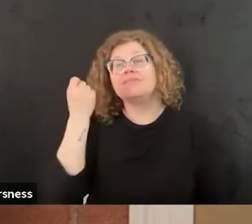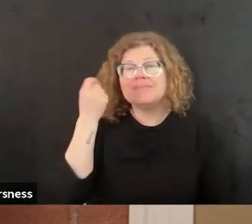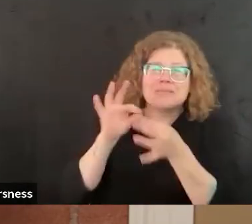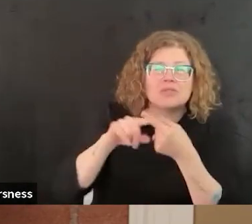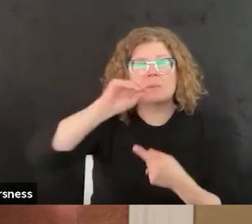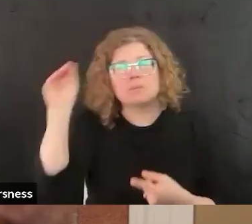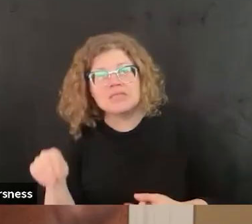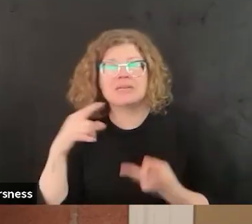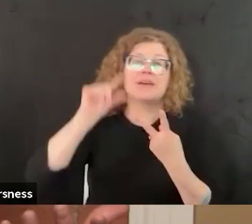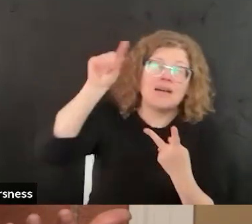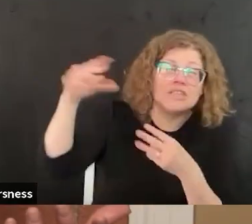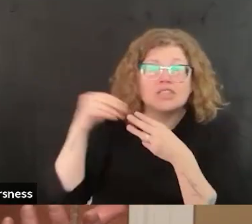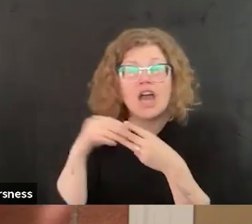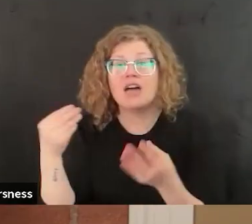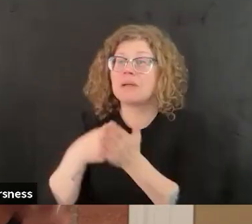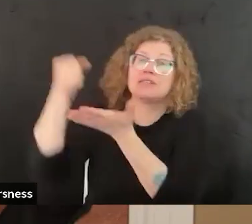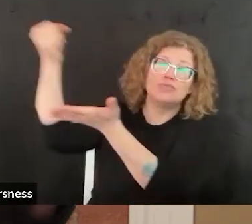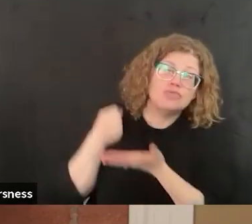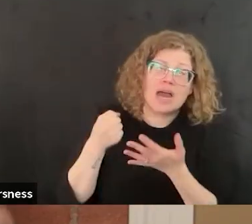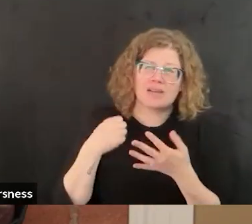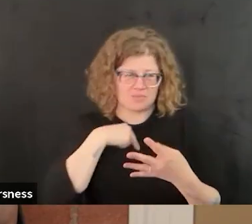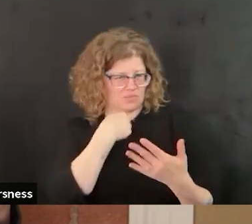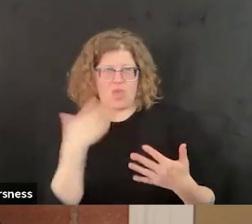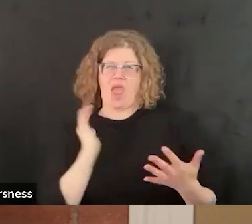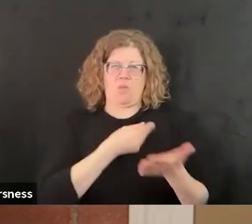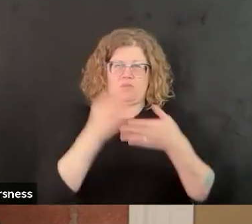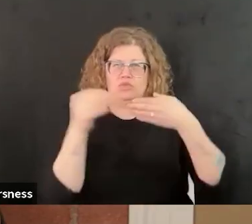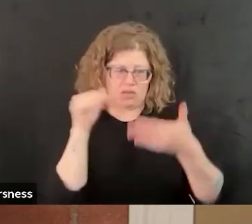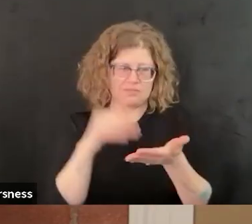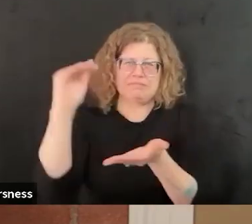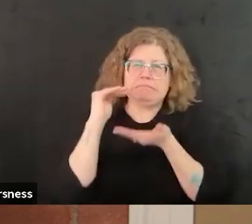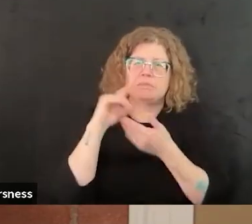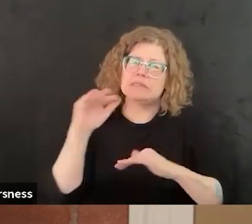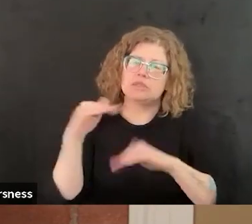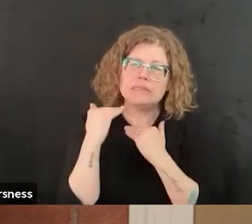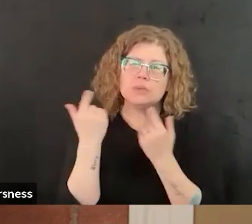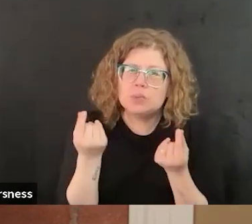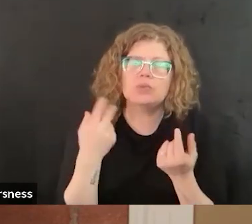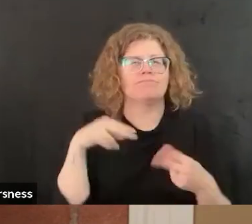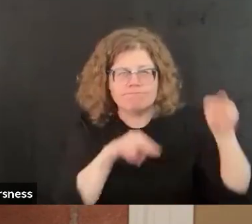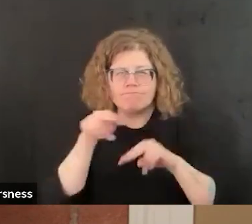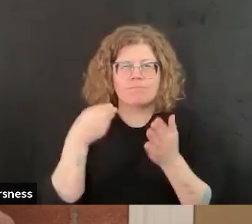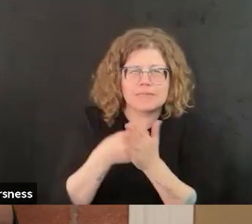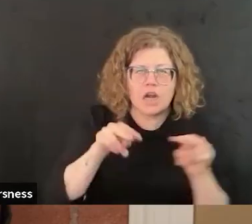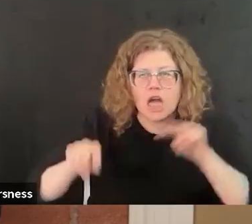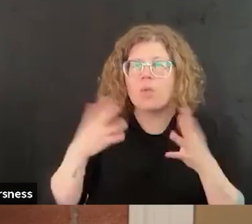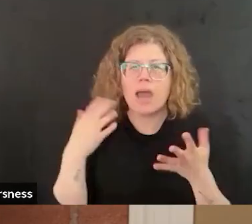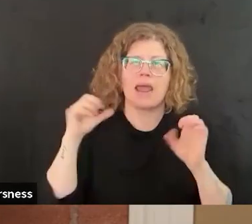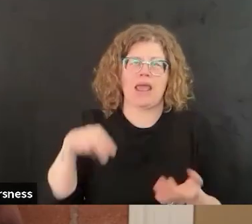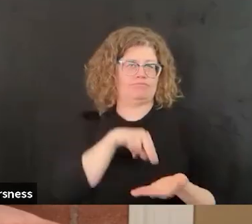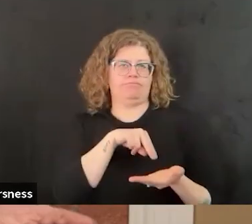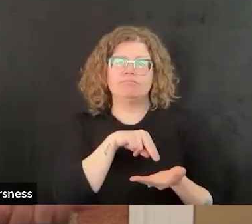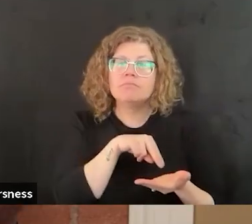we're dealing with grant funding that is a limited amount of money. The money that you start with is the only money that you have. So any